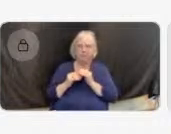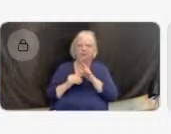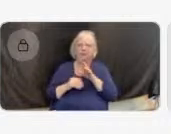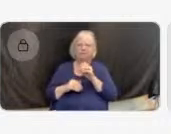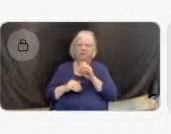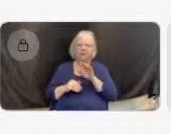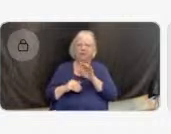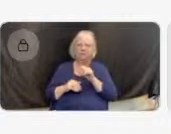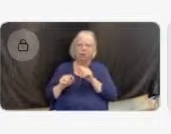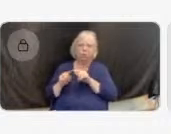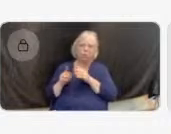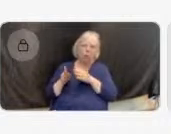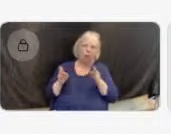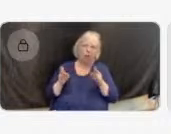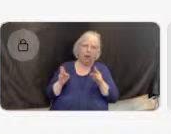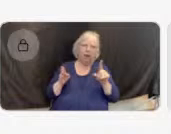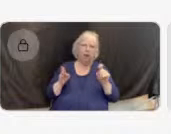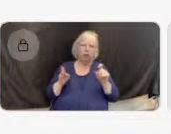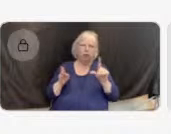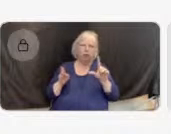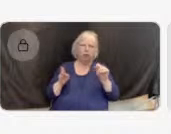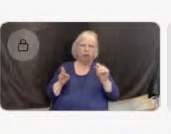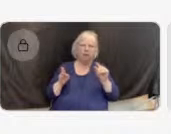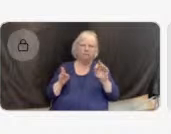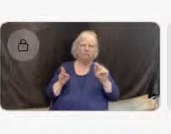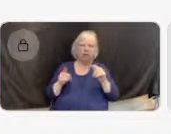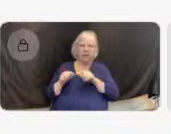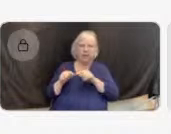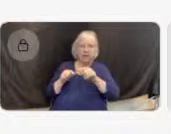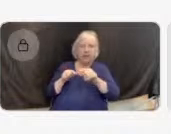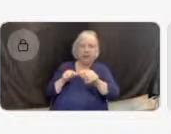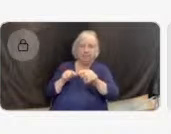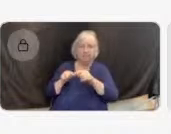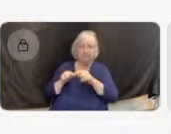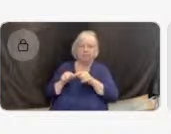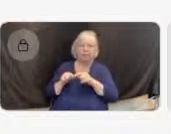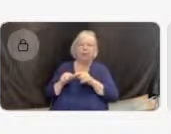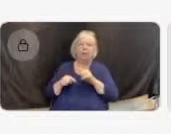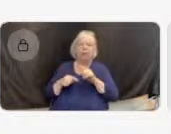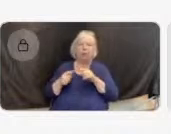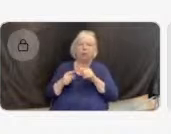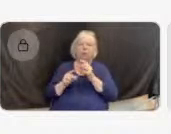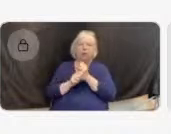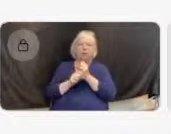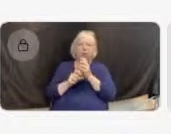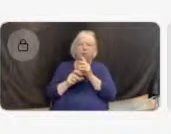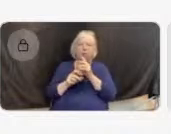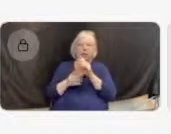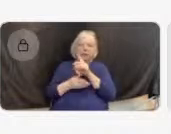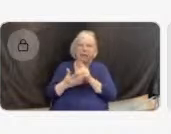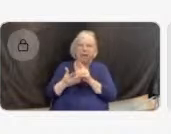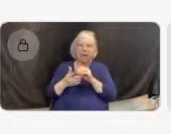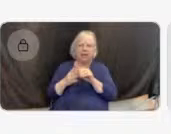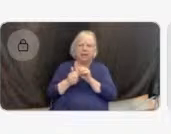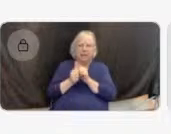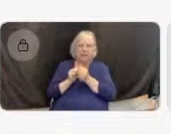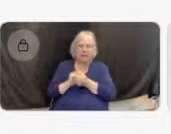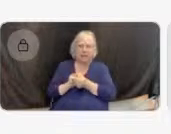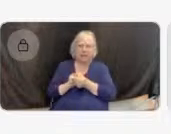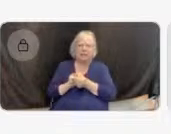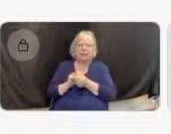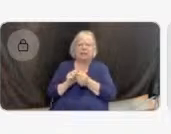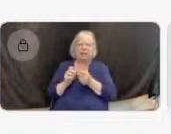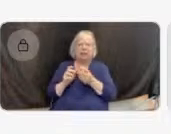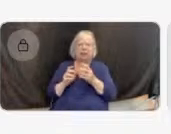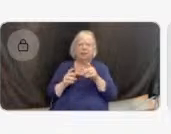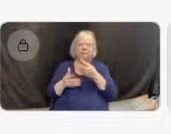120 feet deep. When we develop lots like that in a very dense pattern, we get 5 lots to the